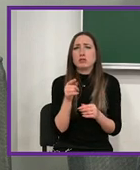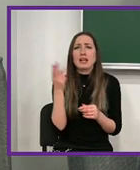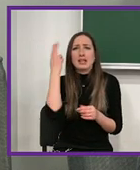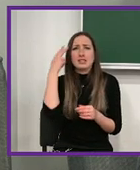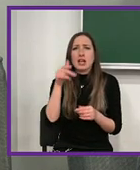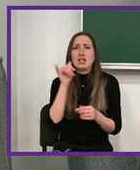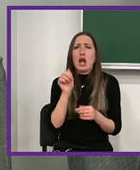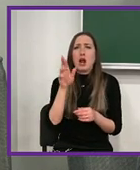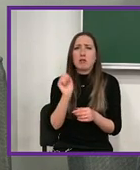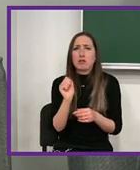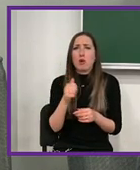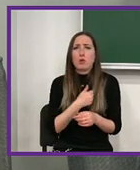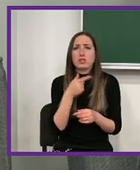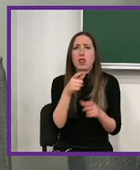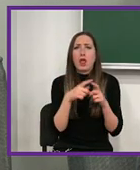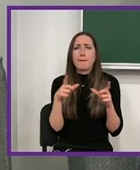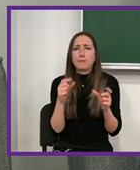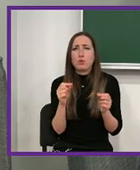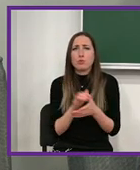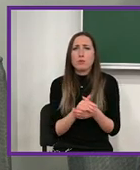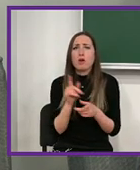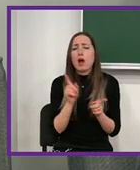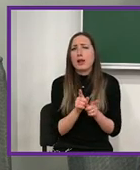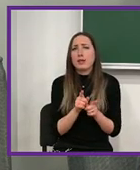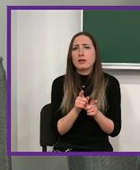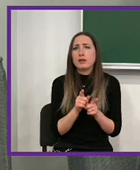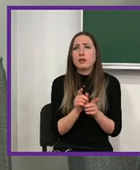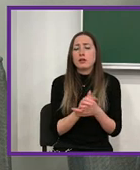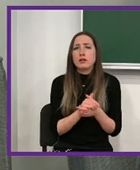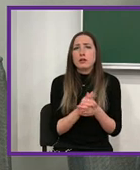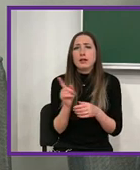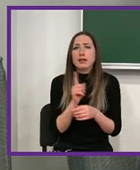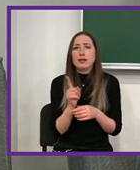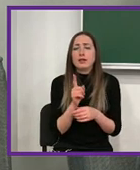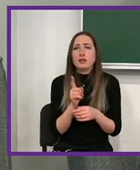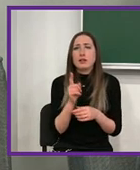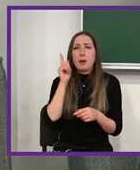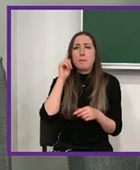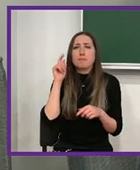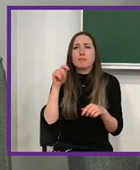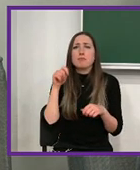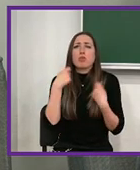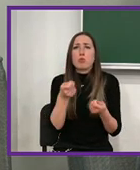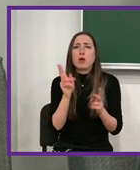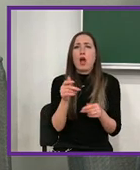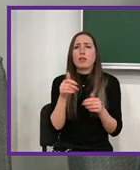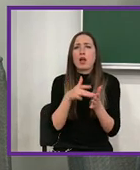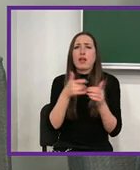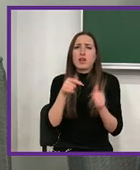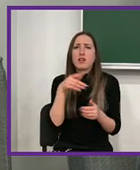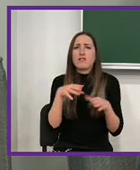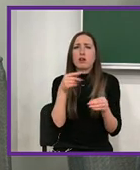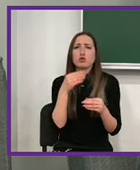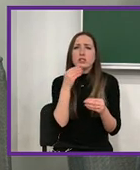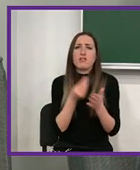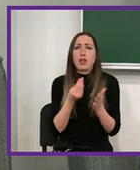to conduct human rights due diligence or human rights impact assessments. When it comes to our supply and value chain,